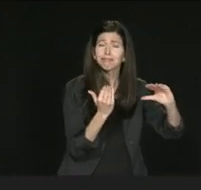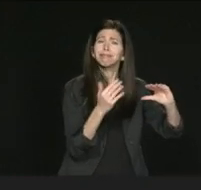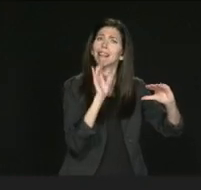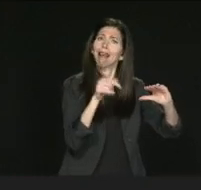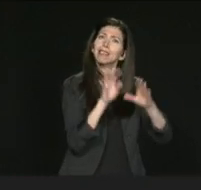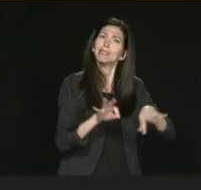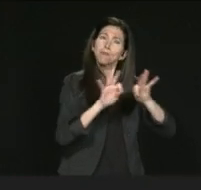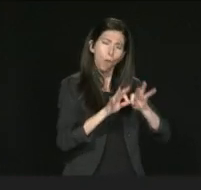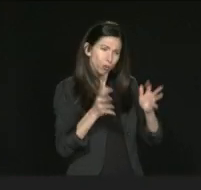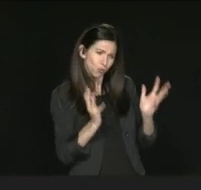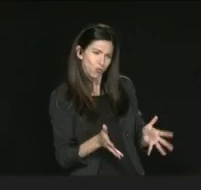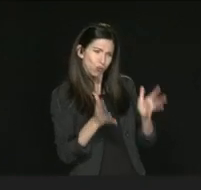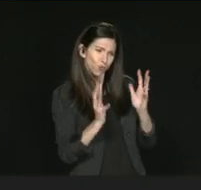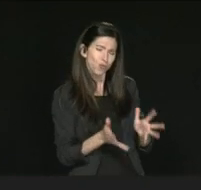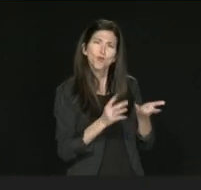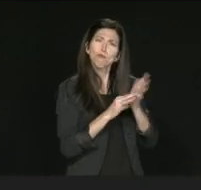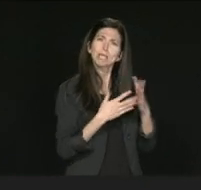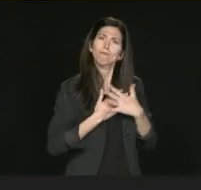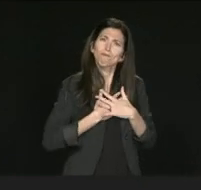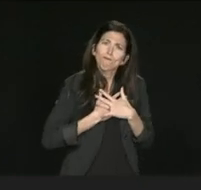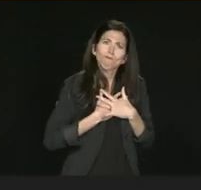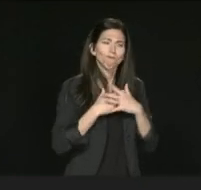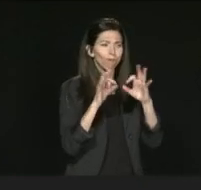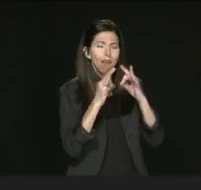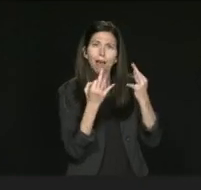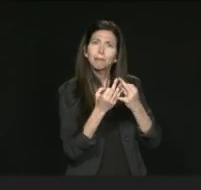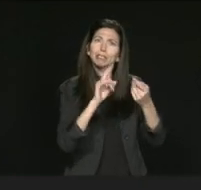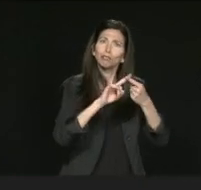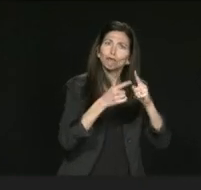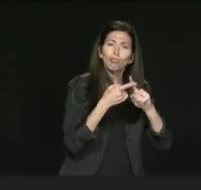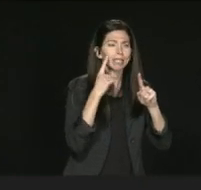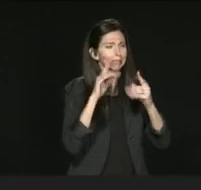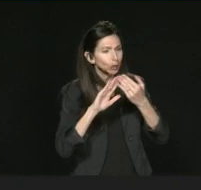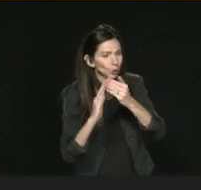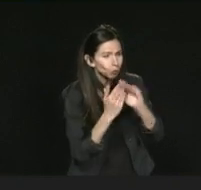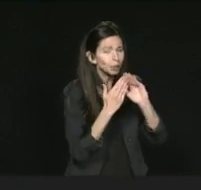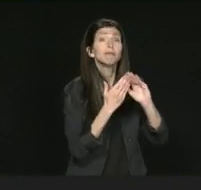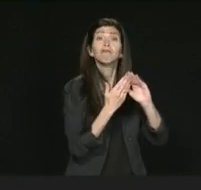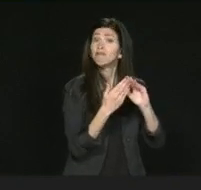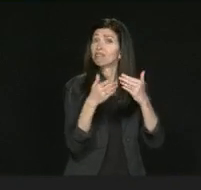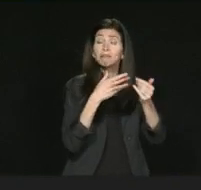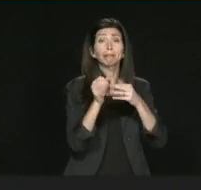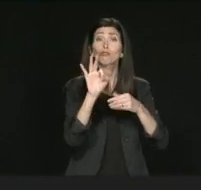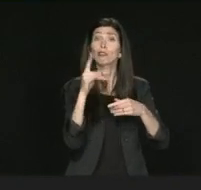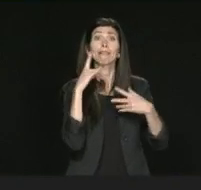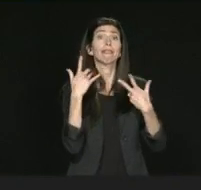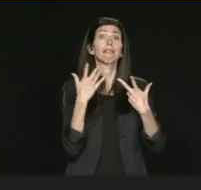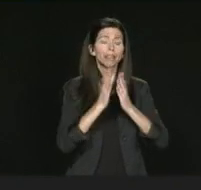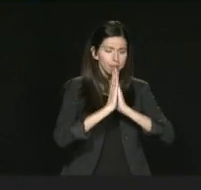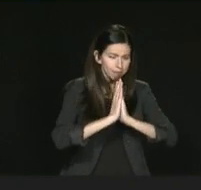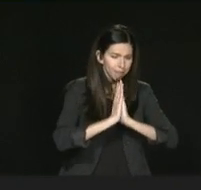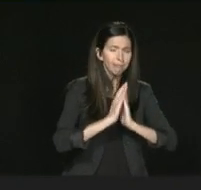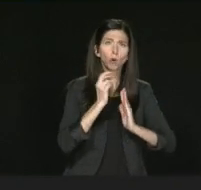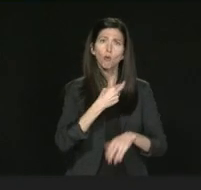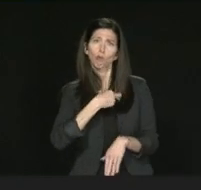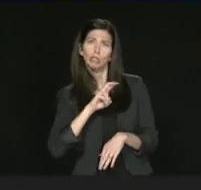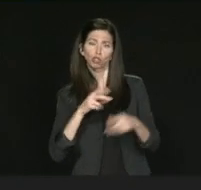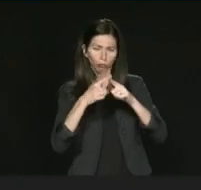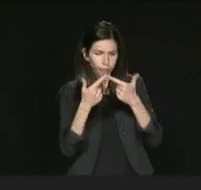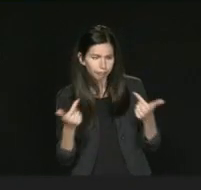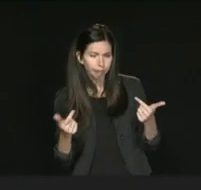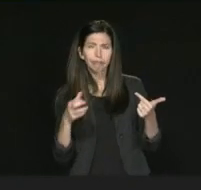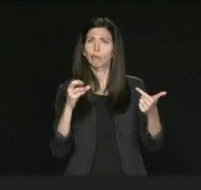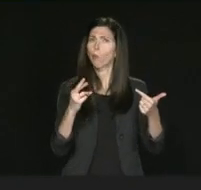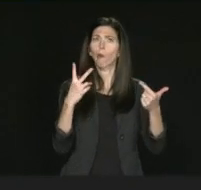and communities, even during holidays and important religious observances. But this doesn't mean our new ways of